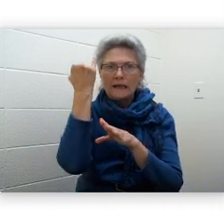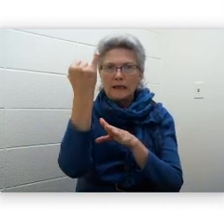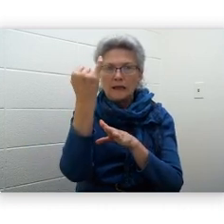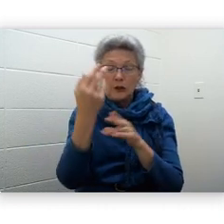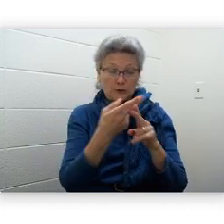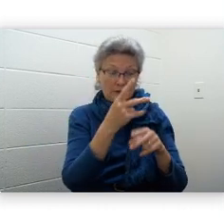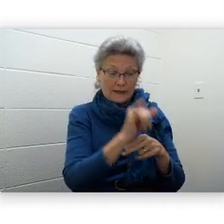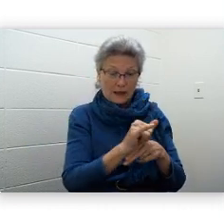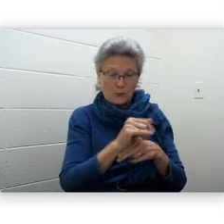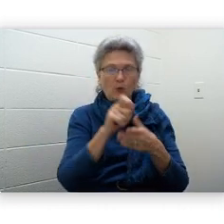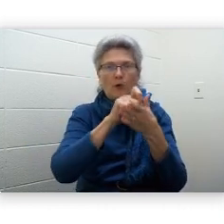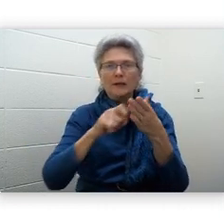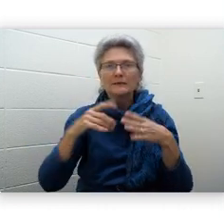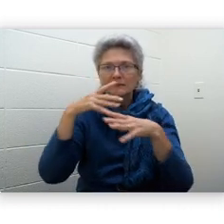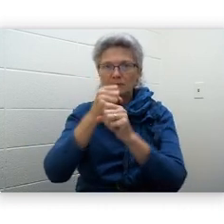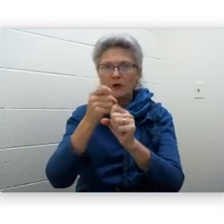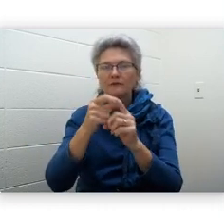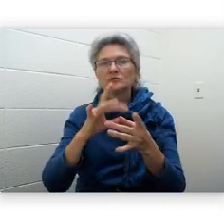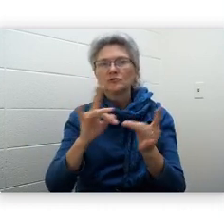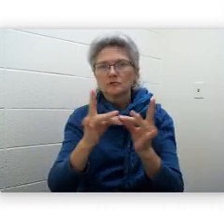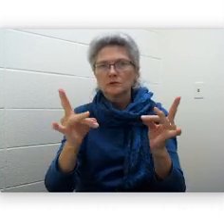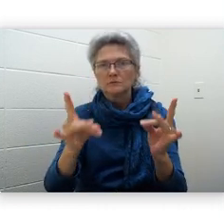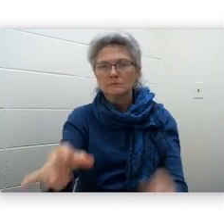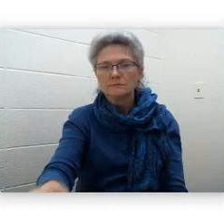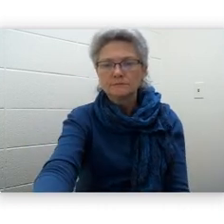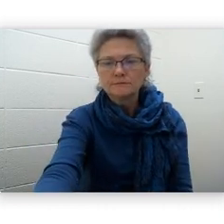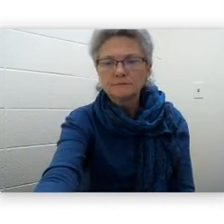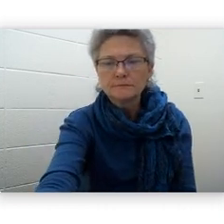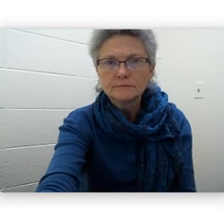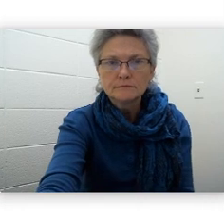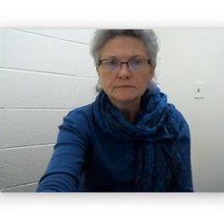then create a summary of our text.